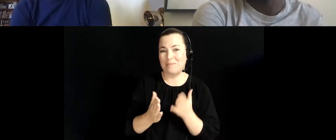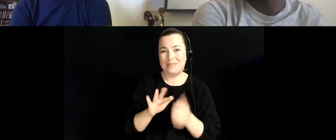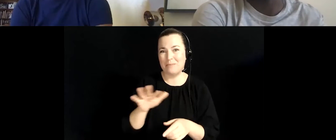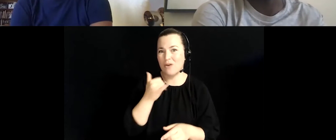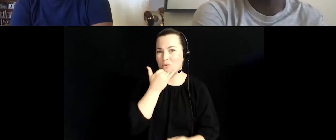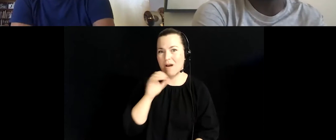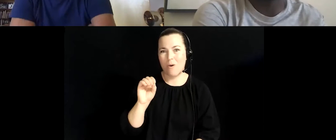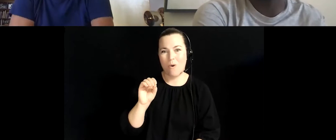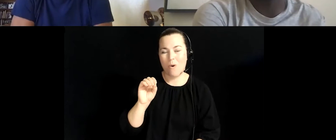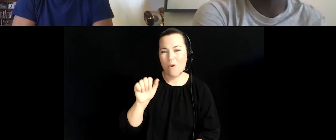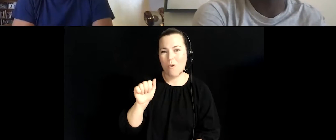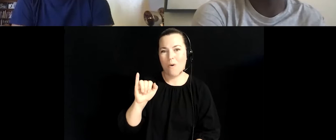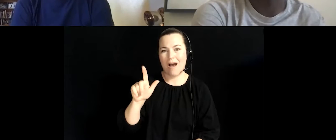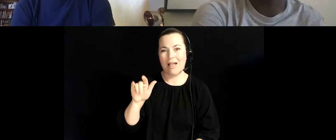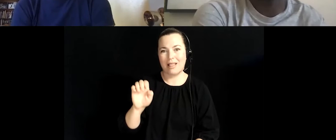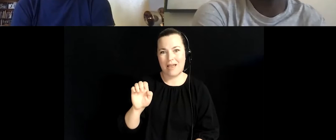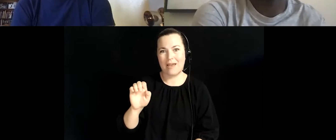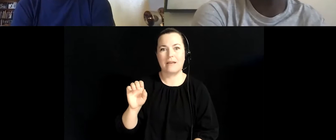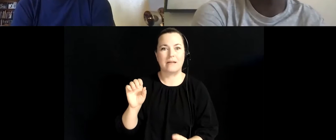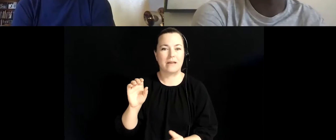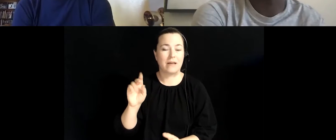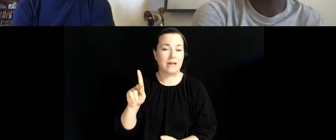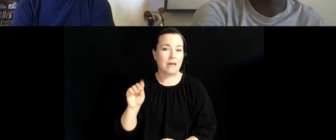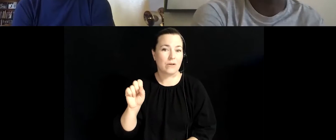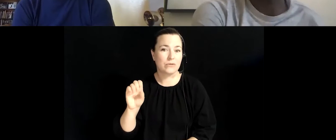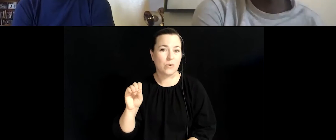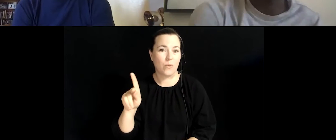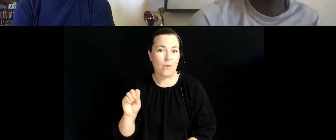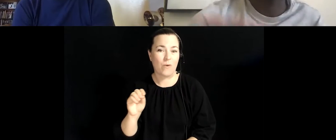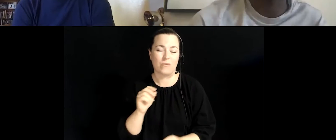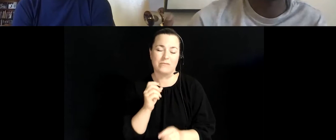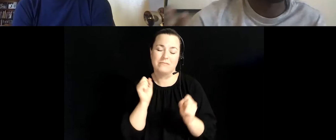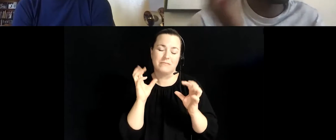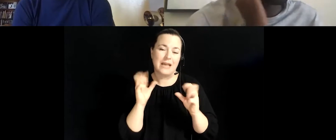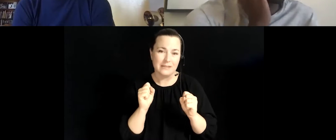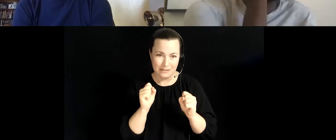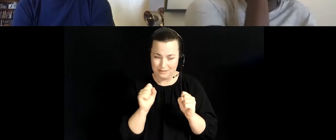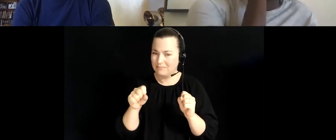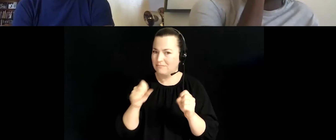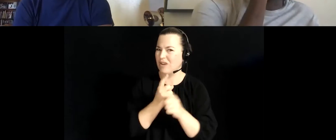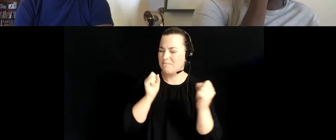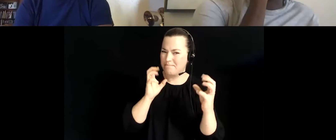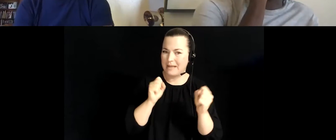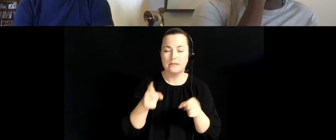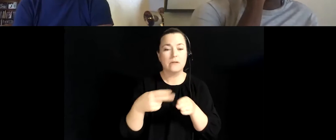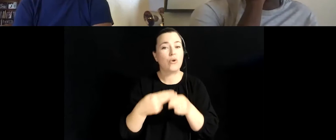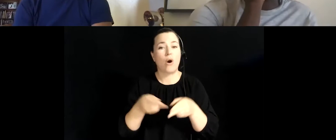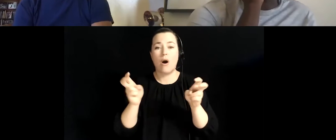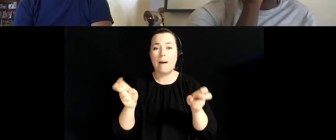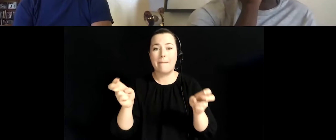he's amazing. I love him. My gosh, amazing. And it was called Black Joy Sessions.